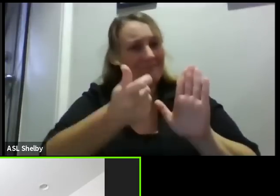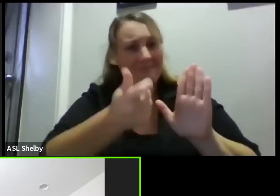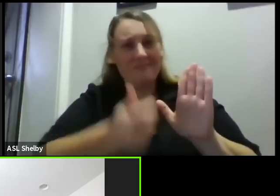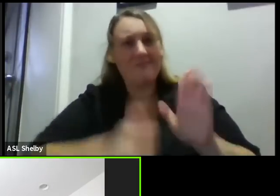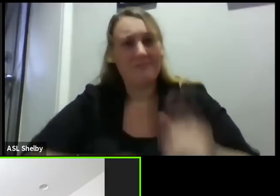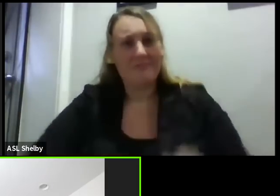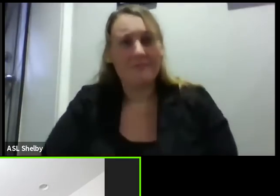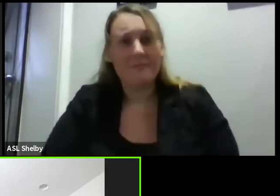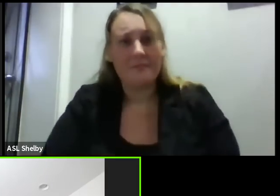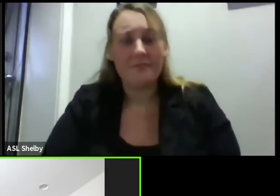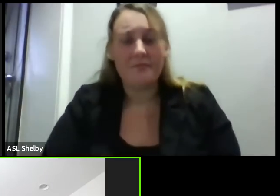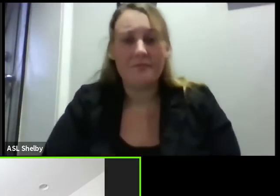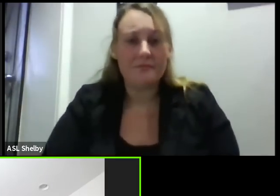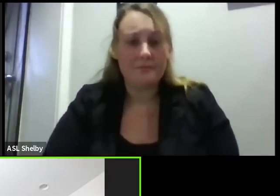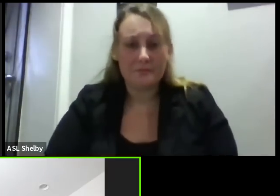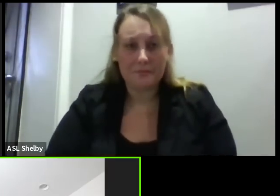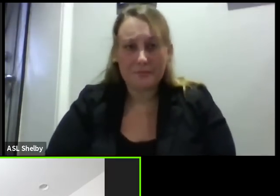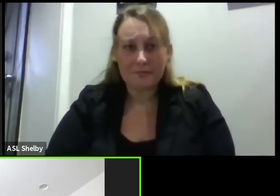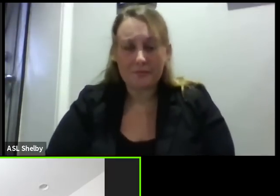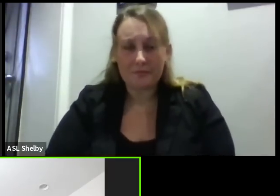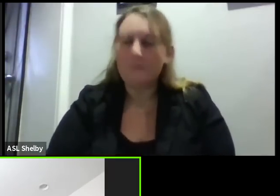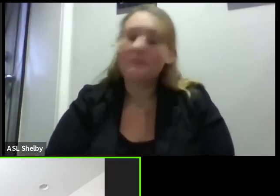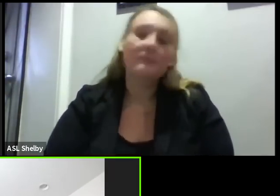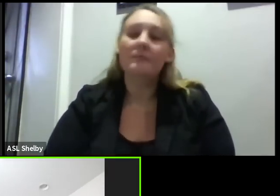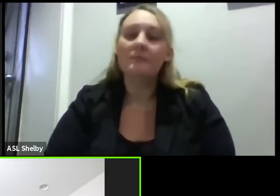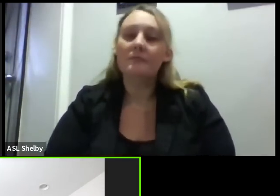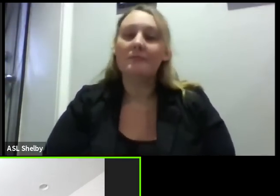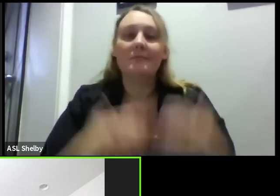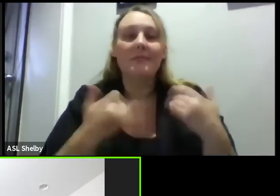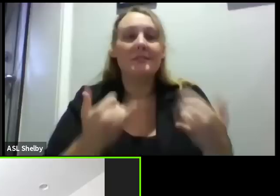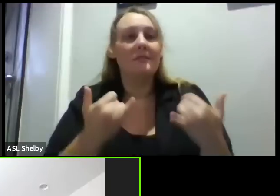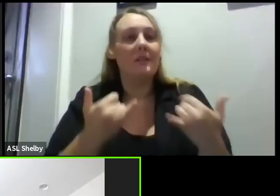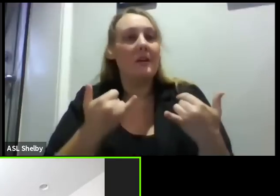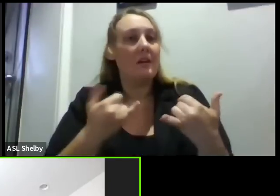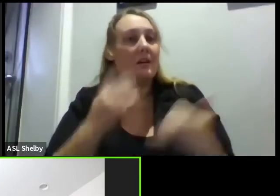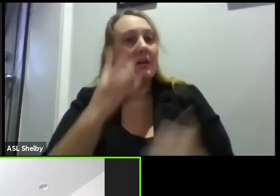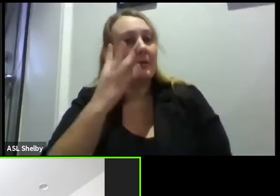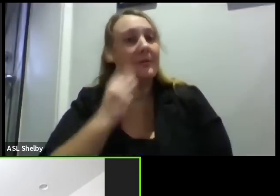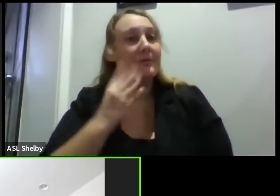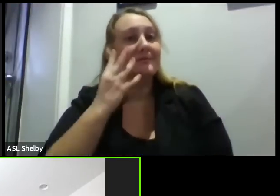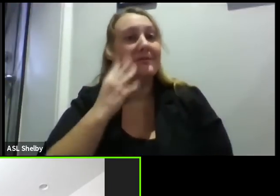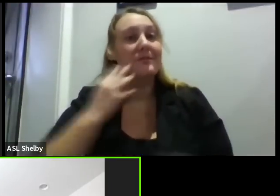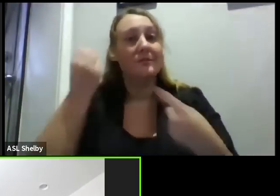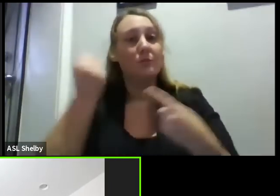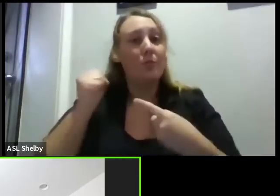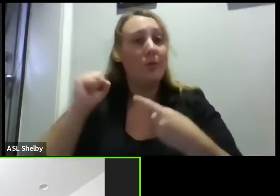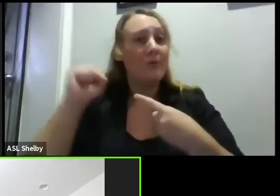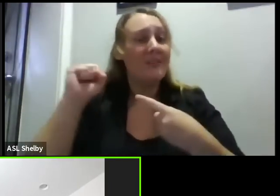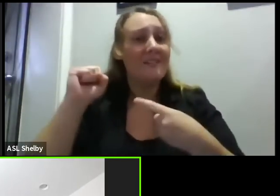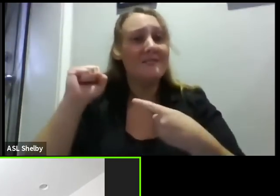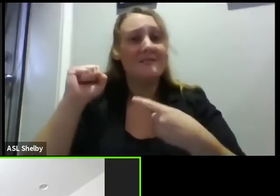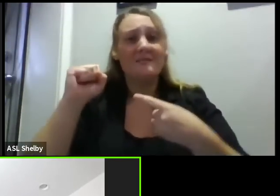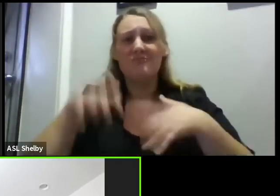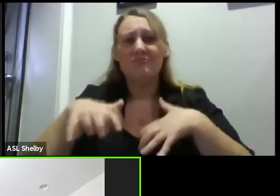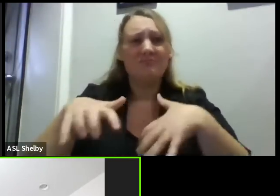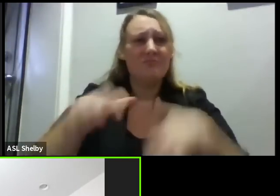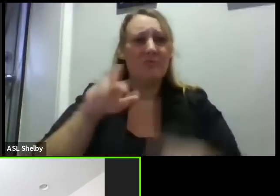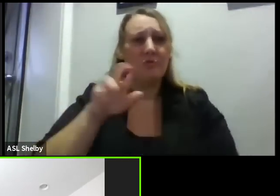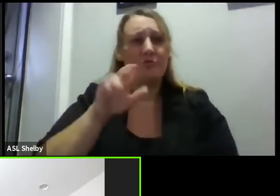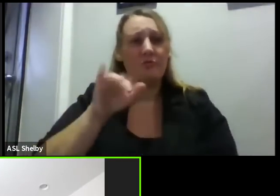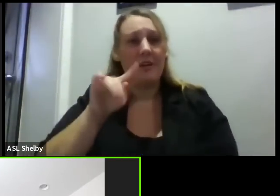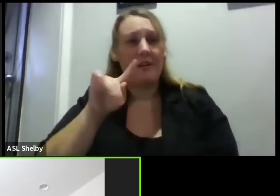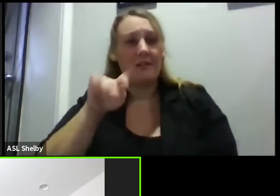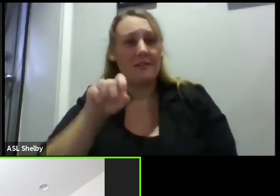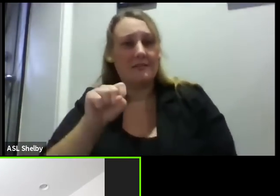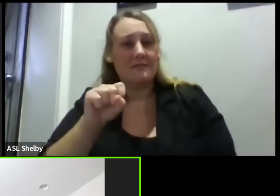We are living through protests and riots through COVID-19. And so I think that it is really important to